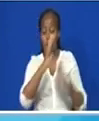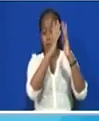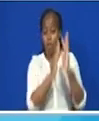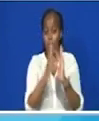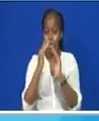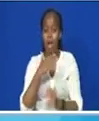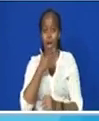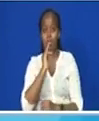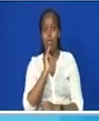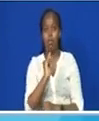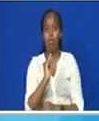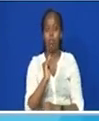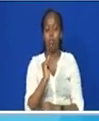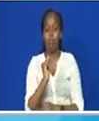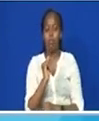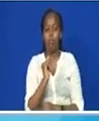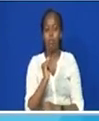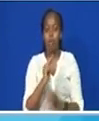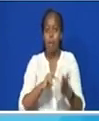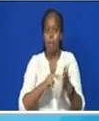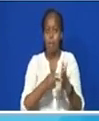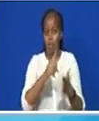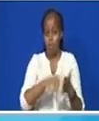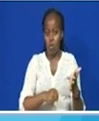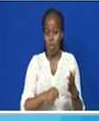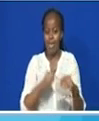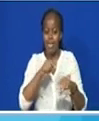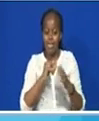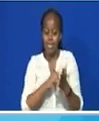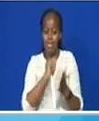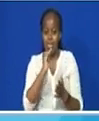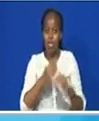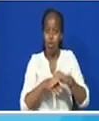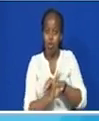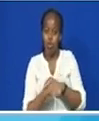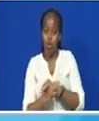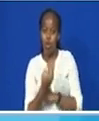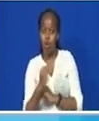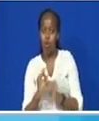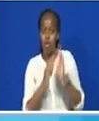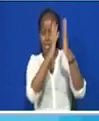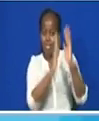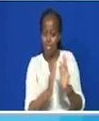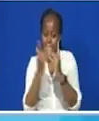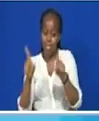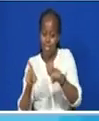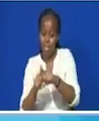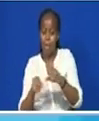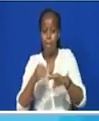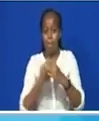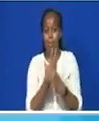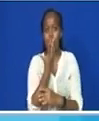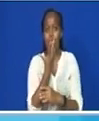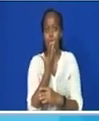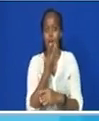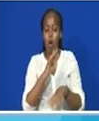The answer is agroforestry is the growing of trees and crops on the same piece of land at the